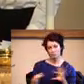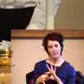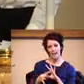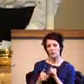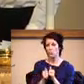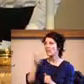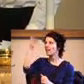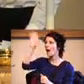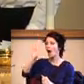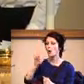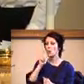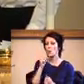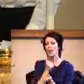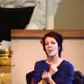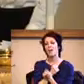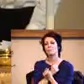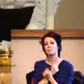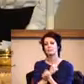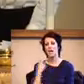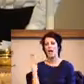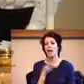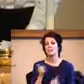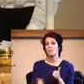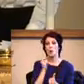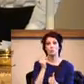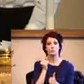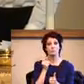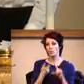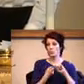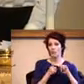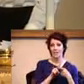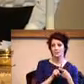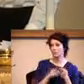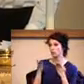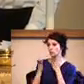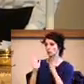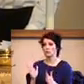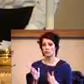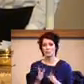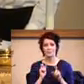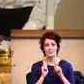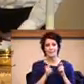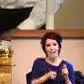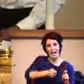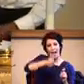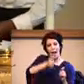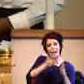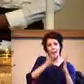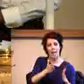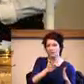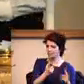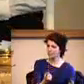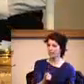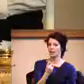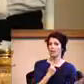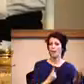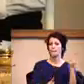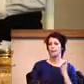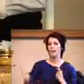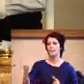most so friends with the servers and acolytes please join and together may we keep this Feast one with the